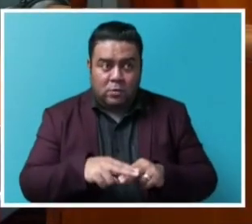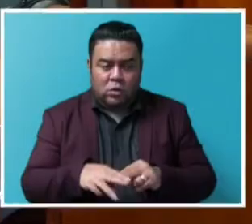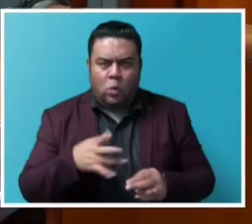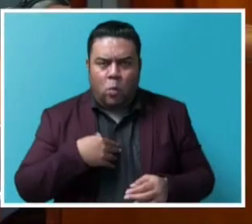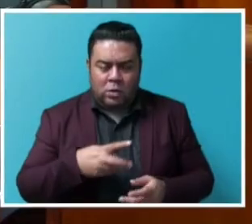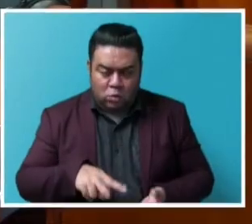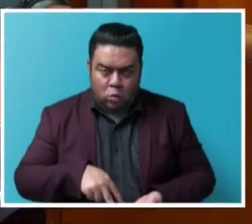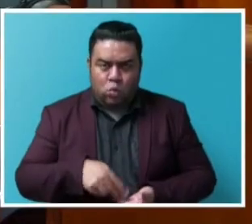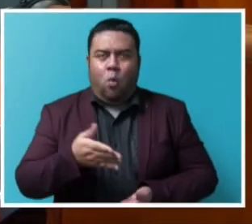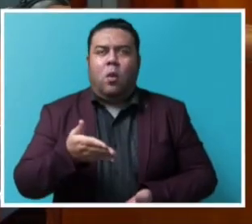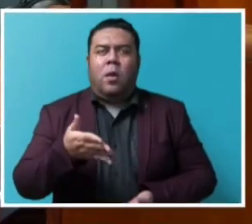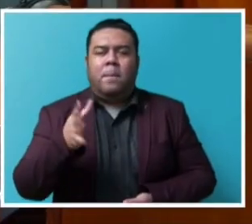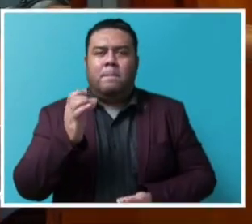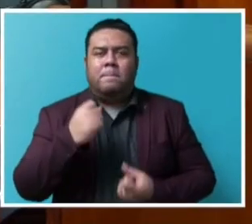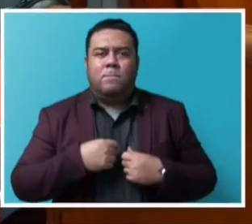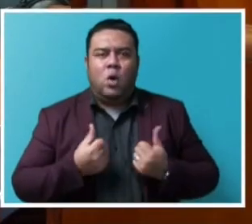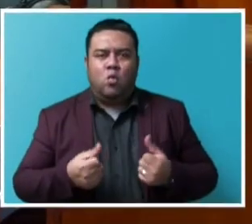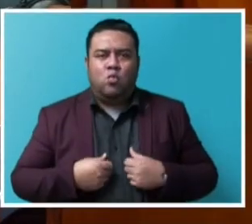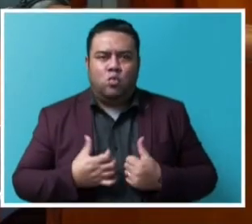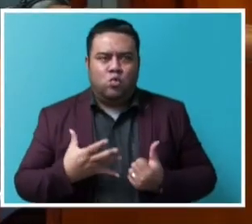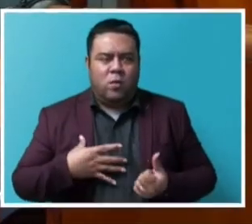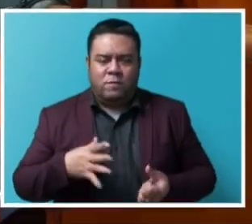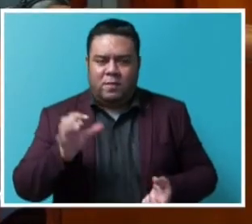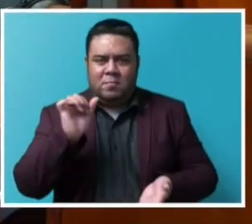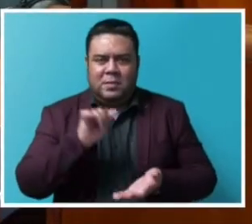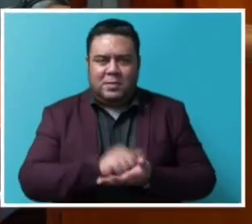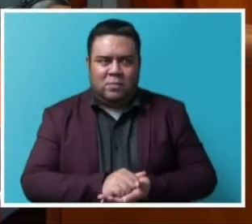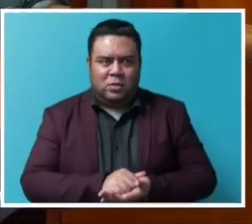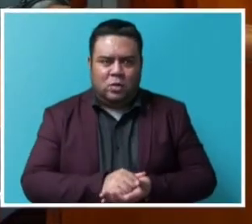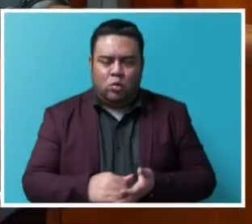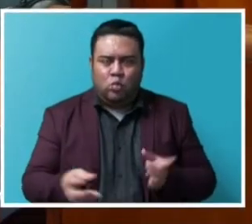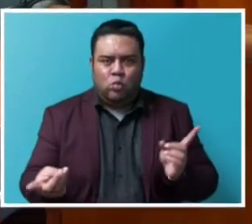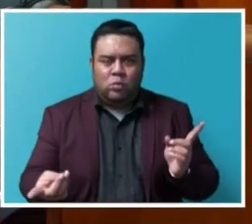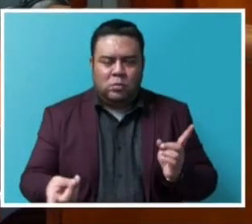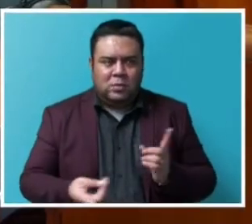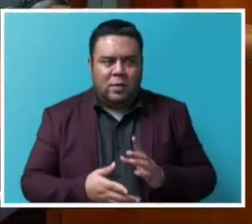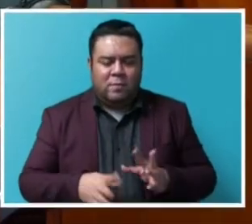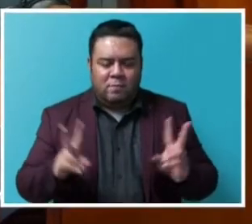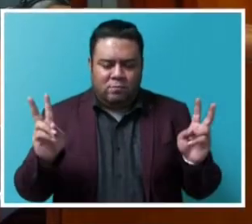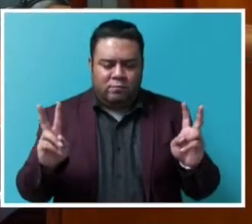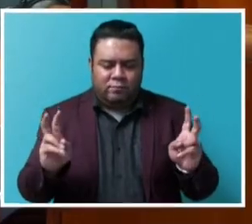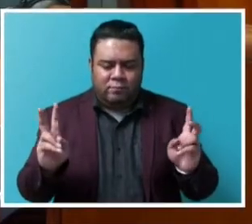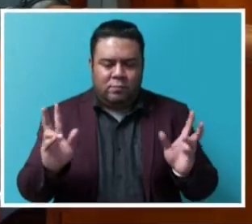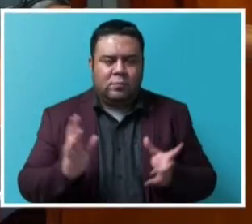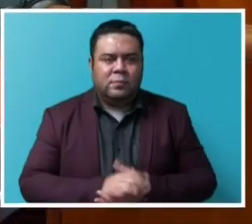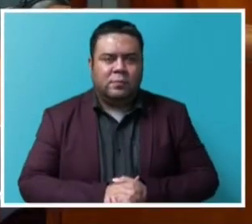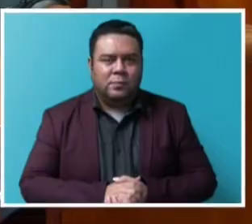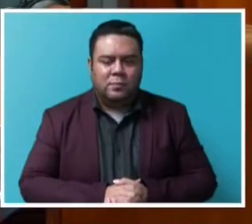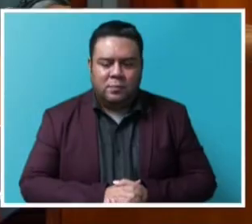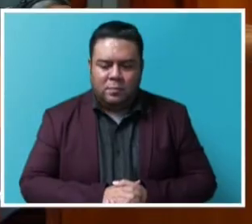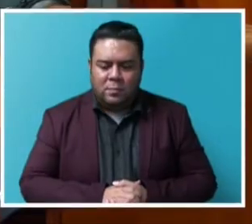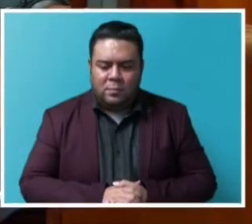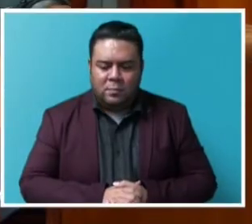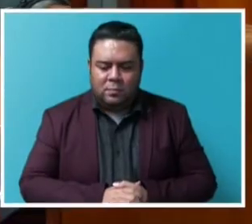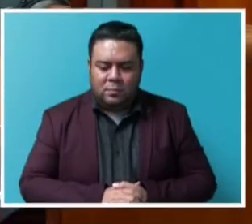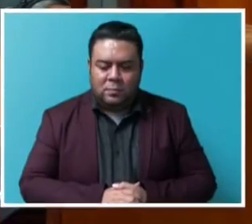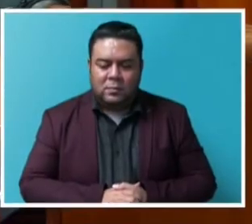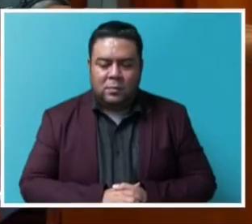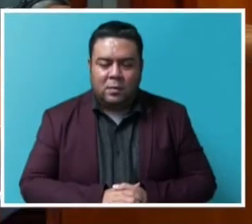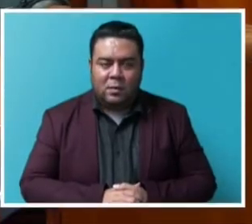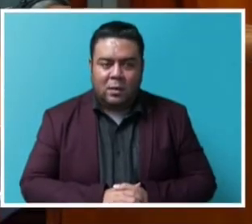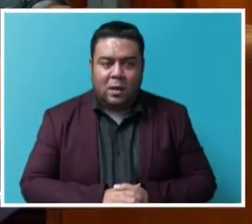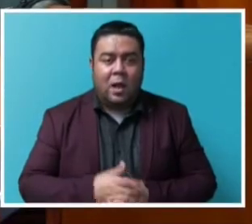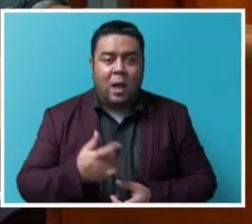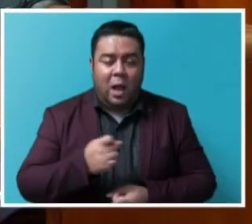and proud. You have never been subjected to slavery." End of quote. Mr. Speaker, sir,